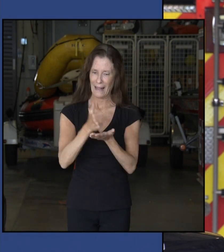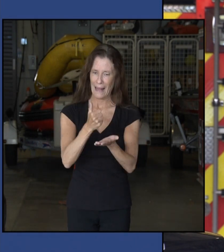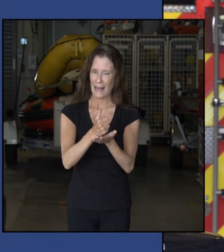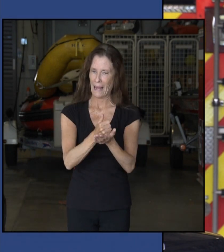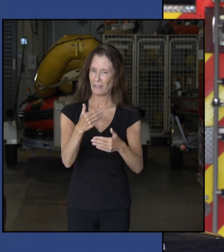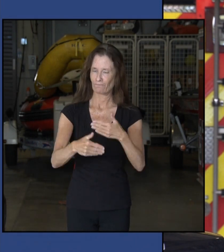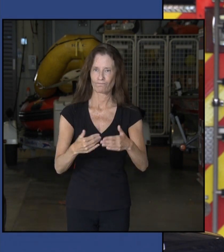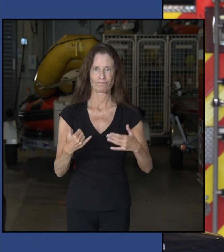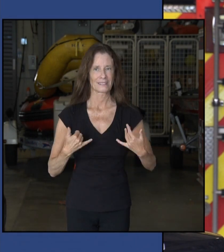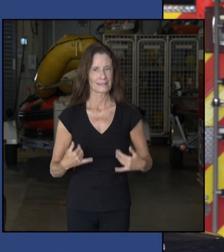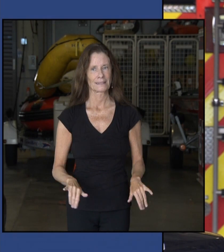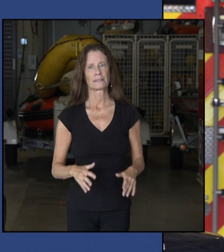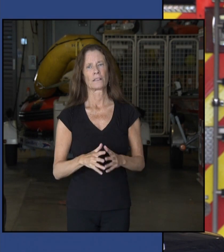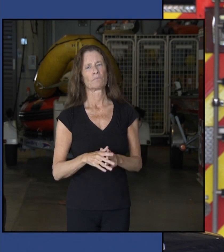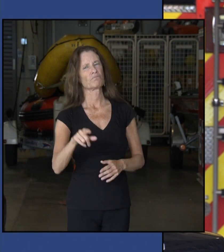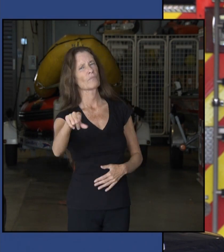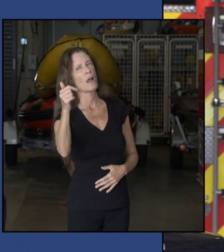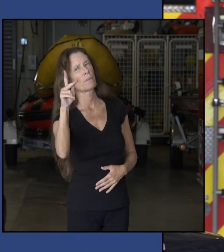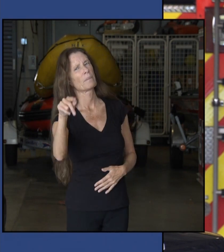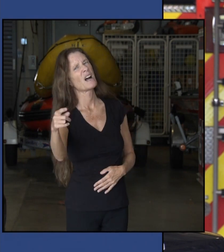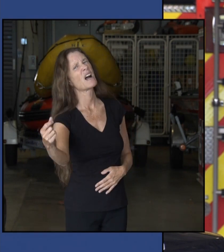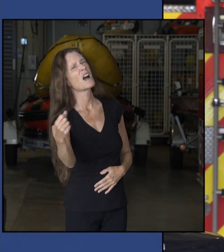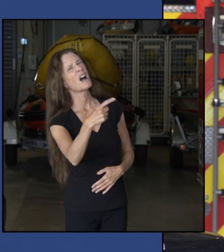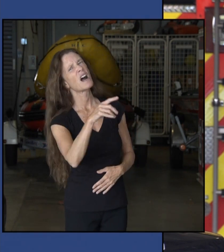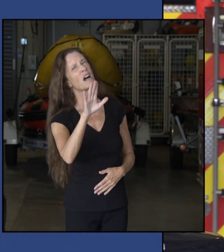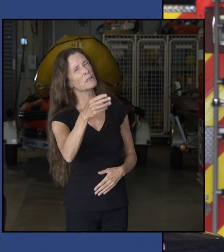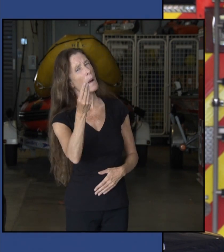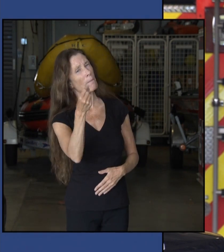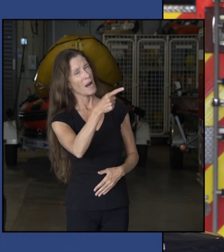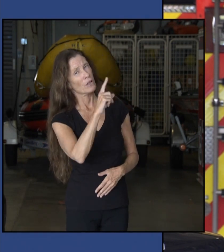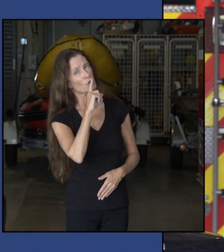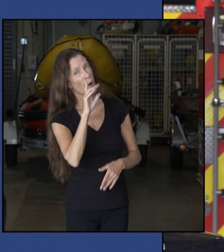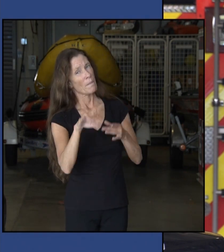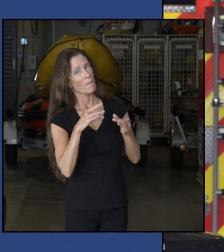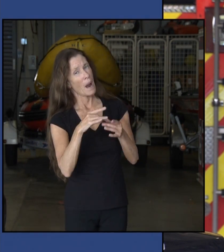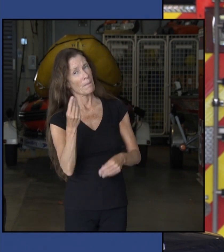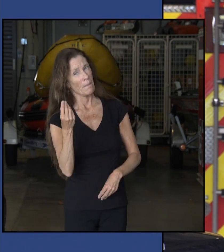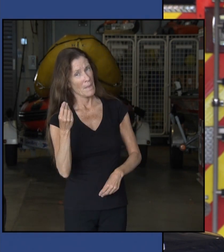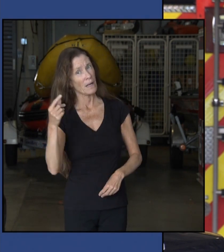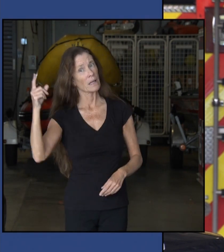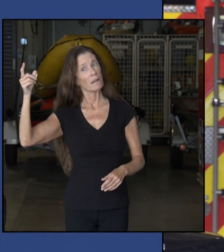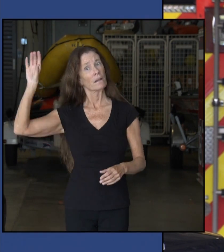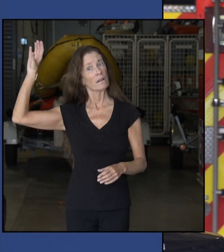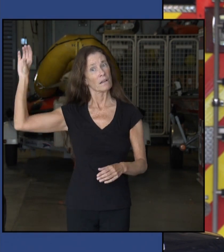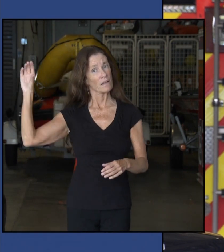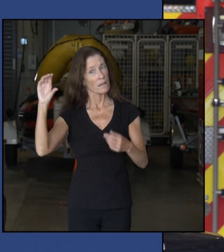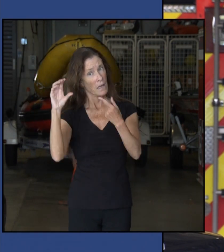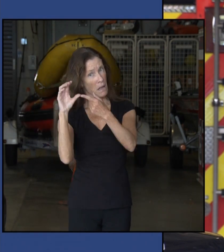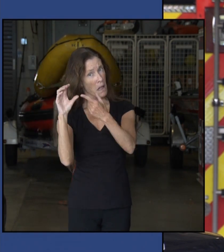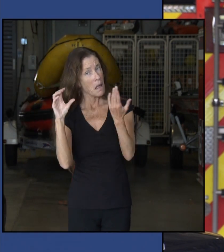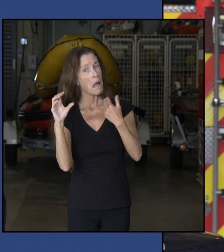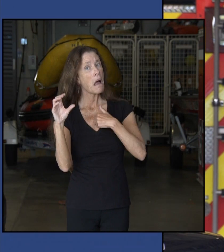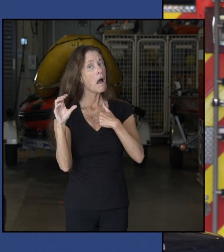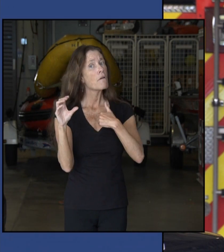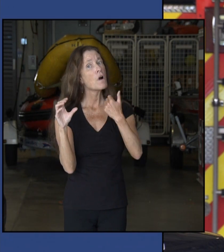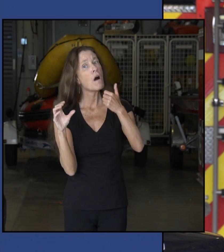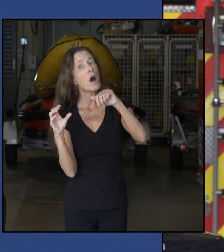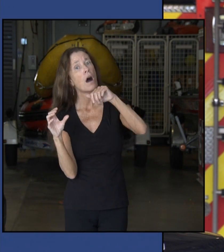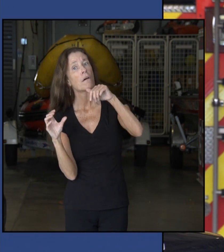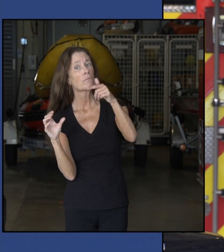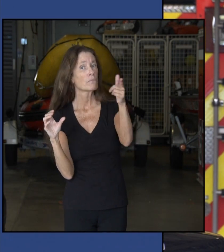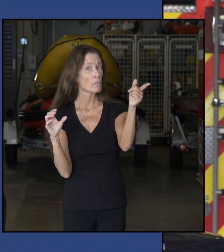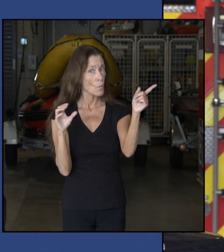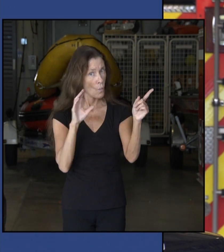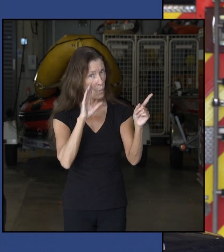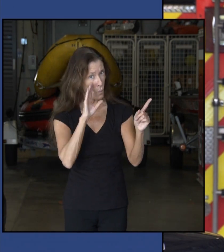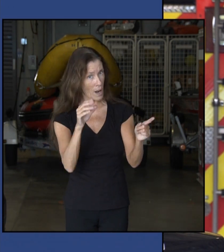there's funding for these child care centers, is there kind of a back end of that saying make sure you make it affordable and don't put